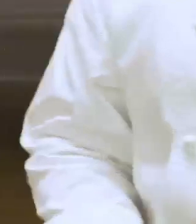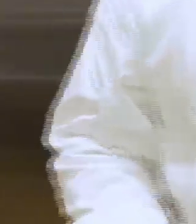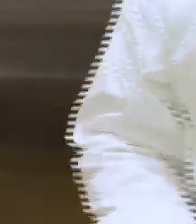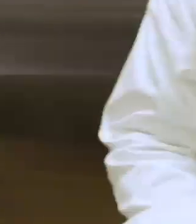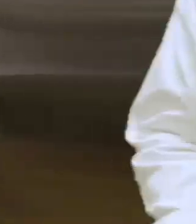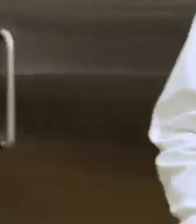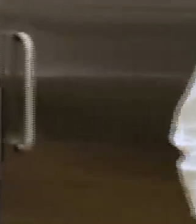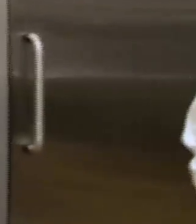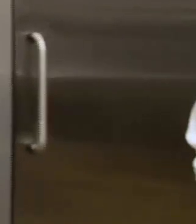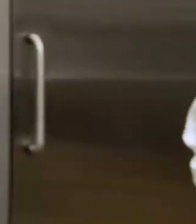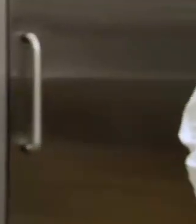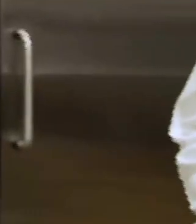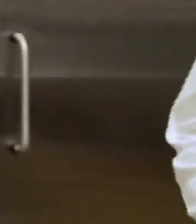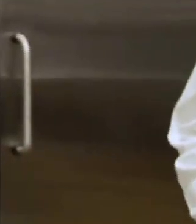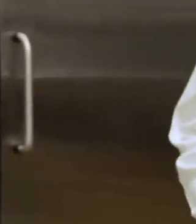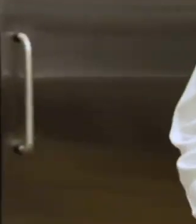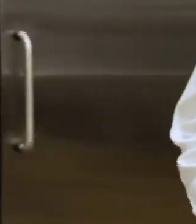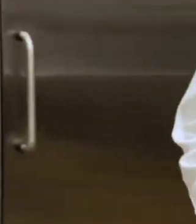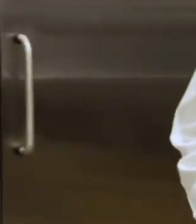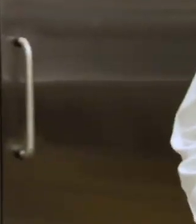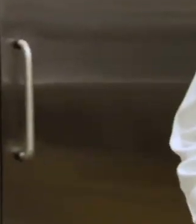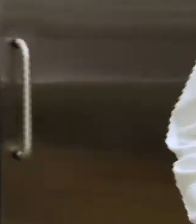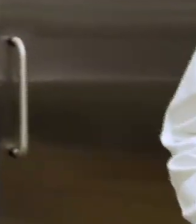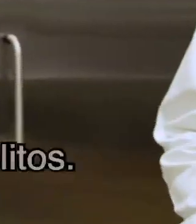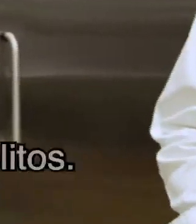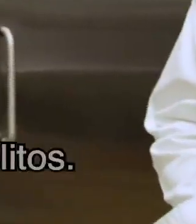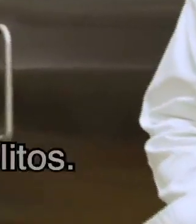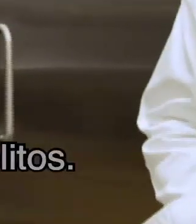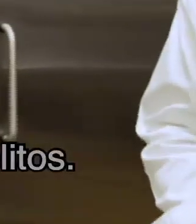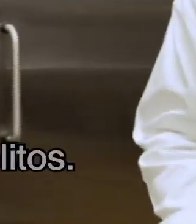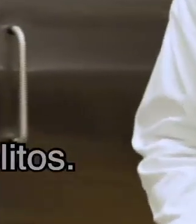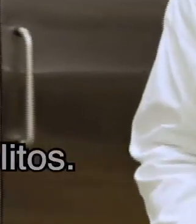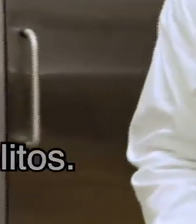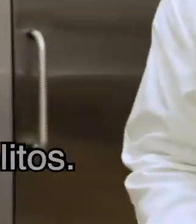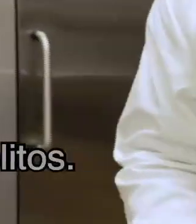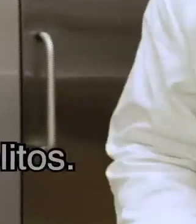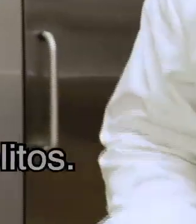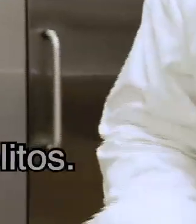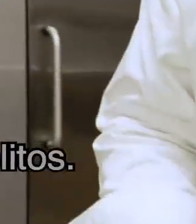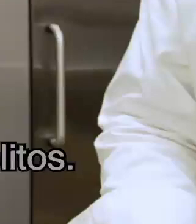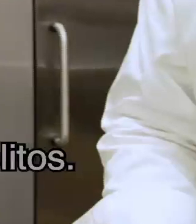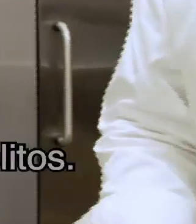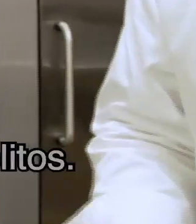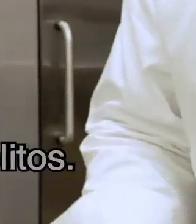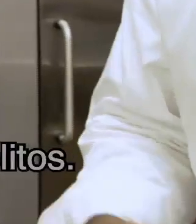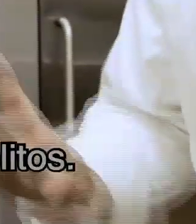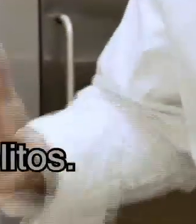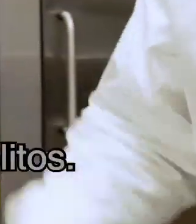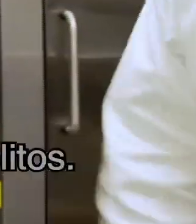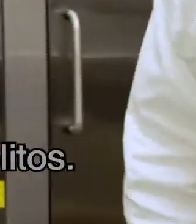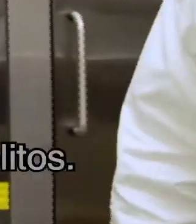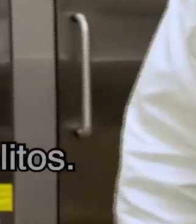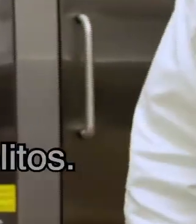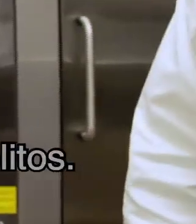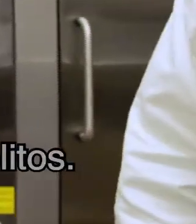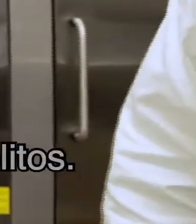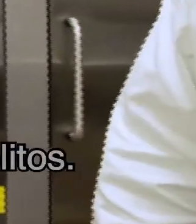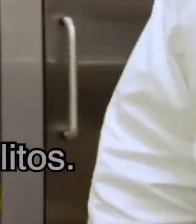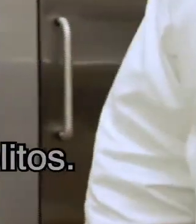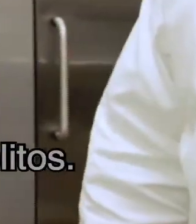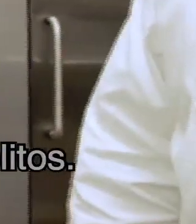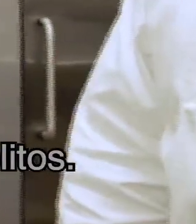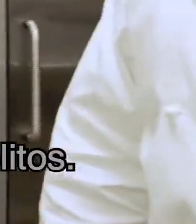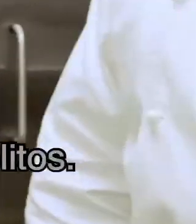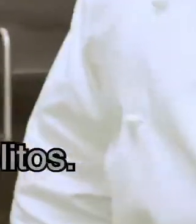Hey, G. It's wonderful. The flavors are... Thank you. Good. I'm glad that you liked it, and I'm glad you came